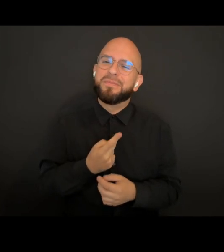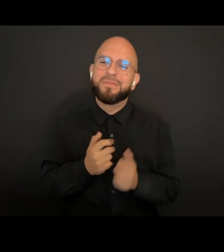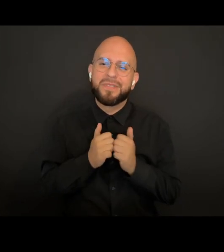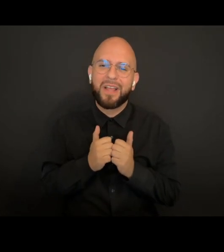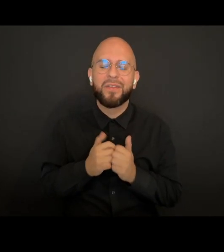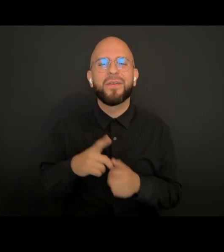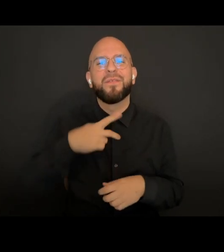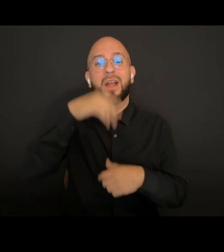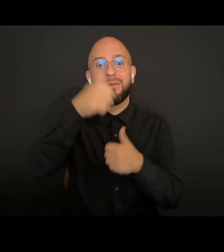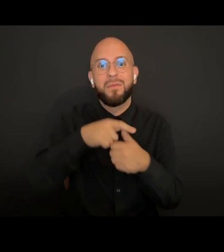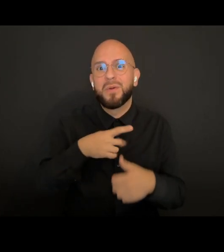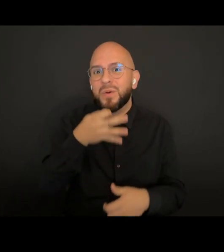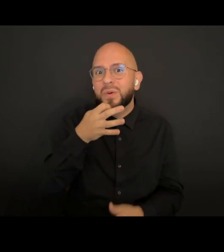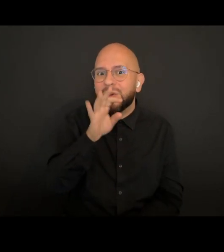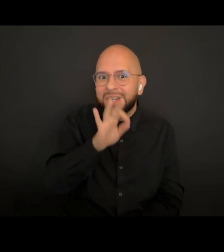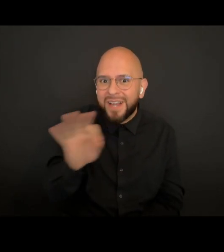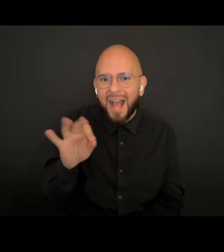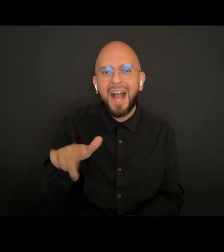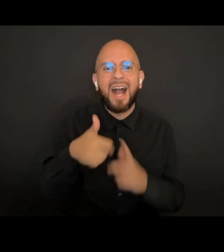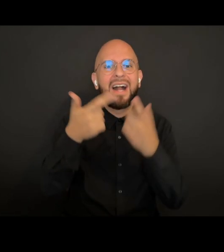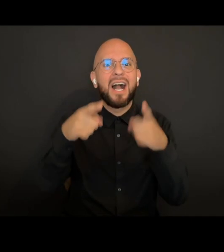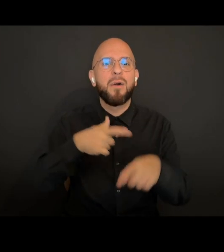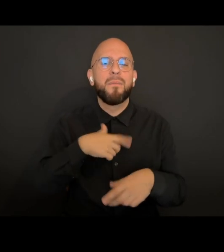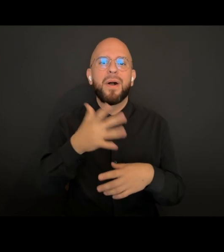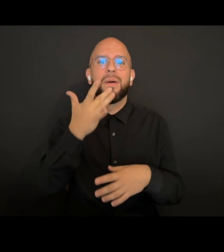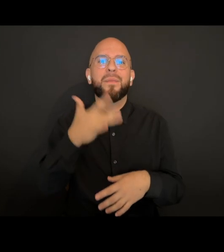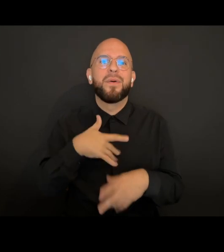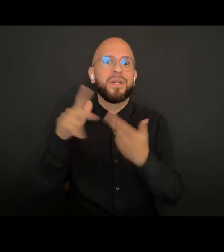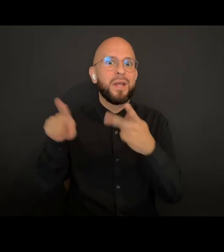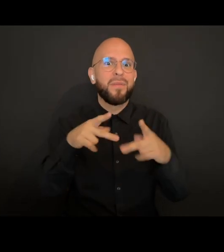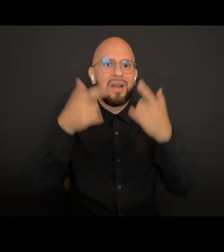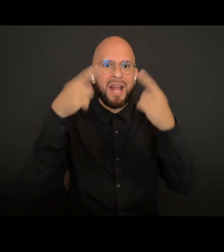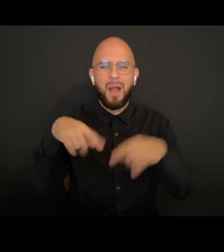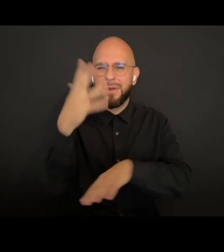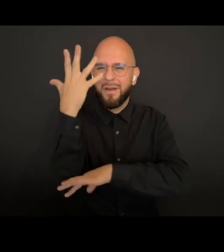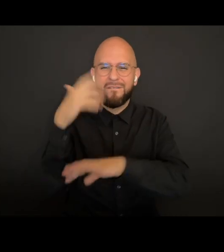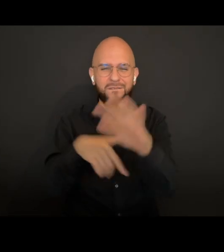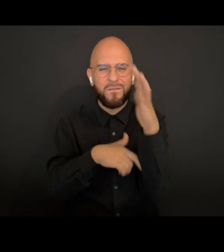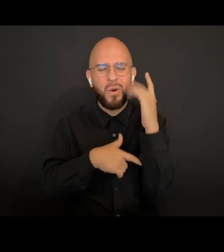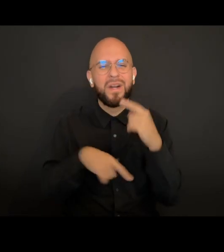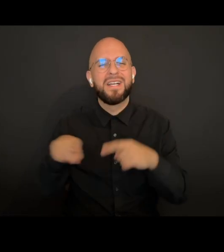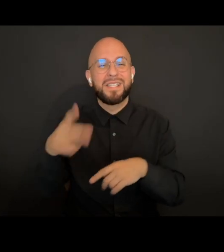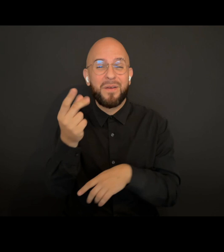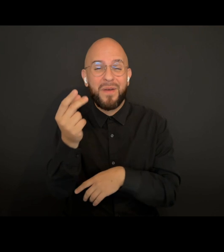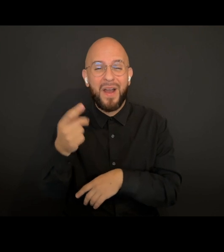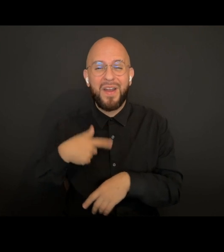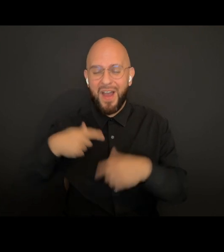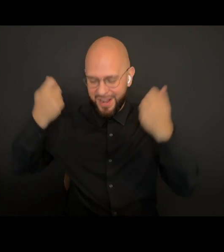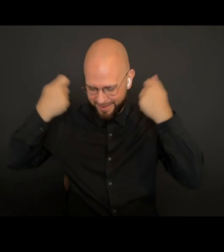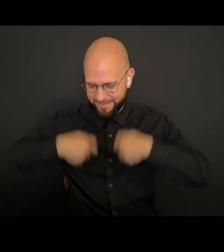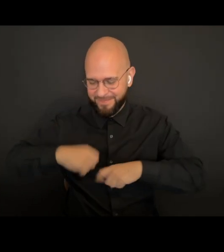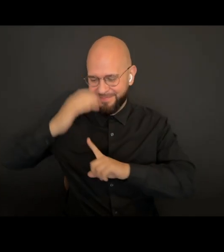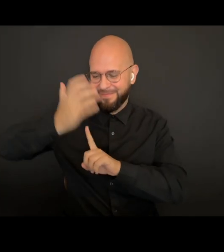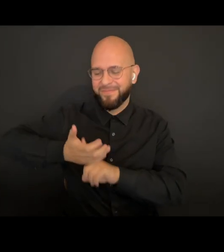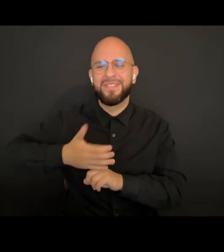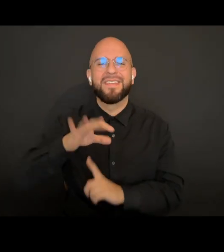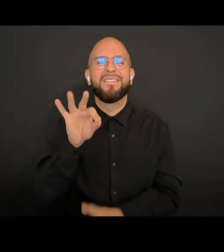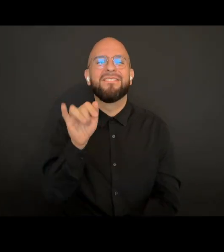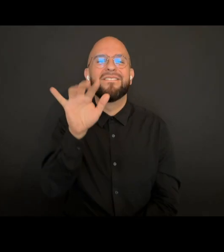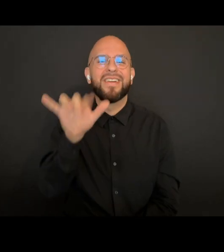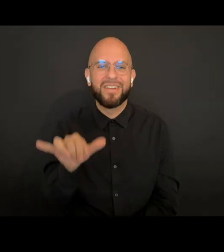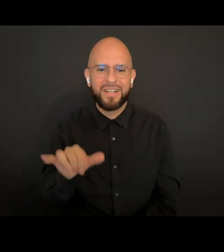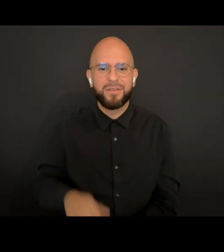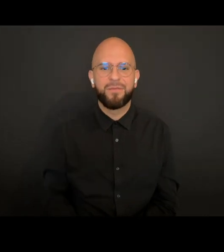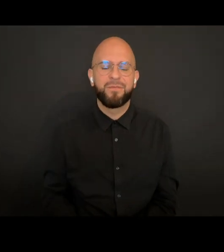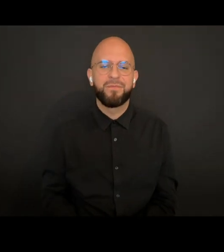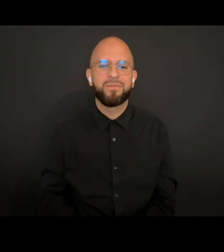Jasper did, I was about to turn 9, and my birthday party was in a forest. And we dressed him like a fairy.